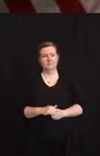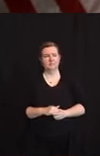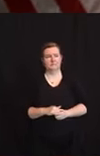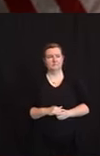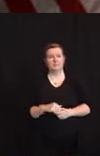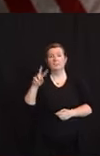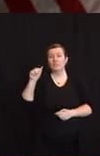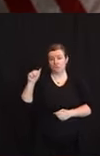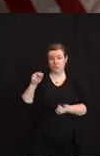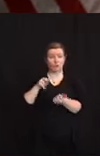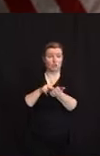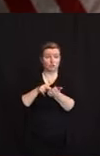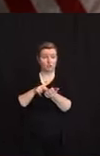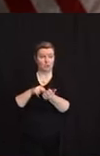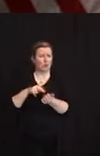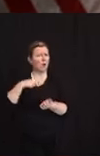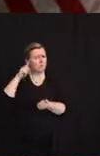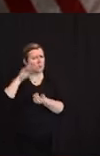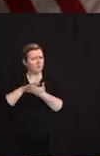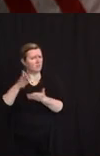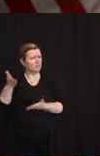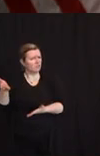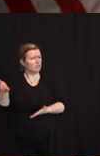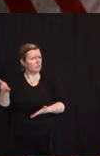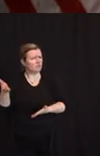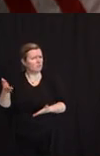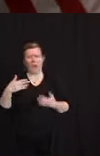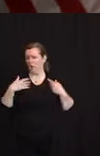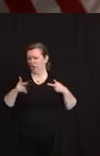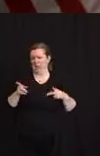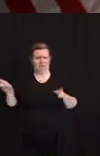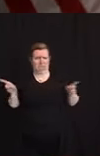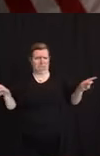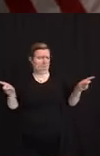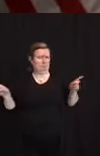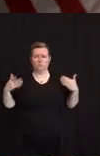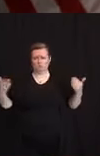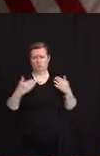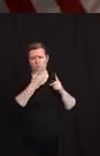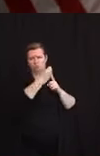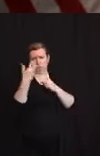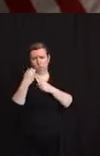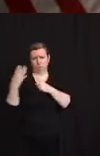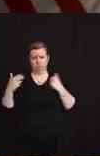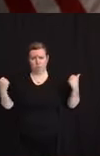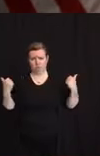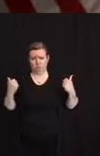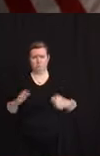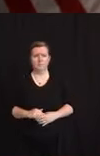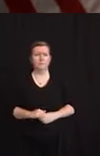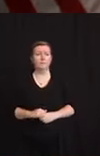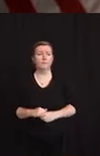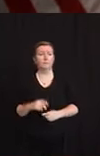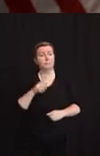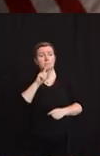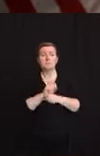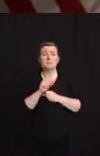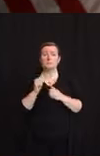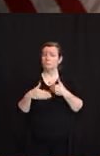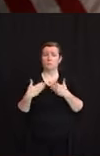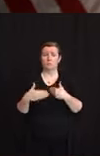are there, but I'll defer to Pat and or Judy on that. And there is a process. So if I wasn't clear on